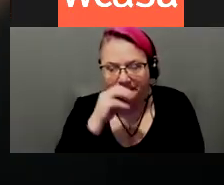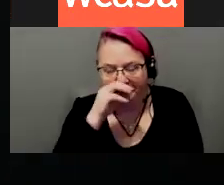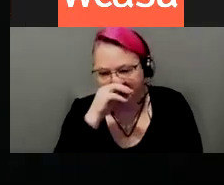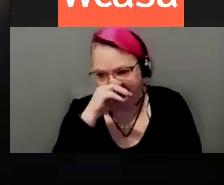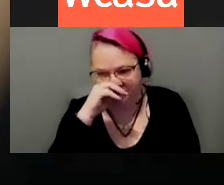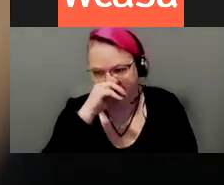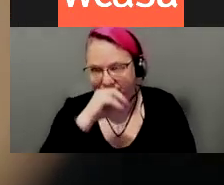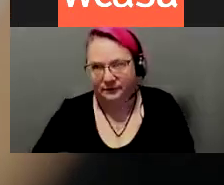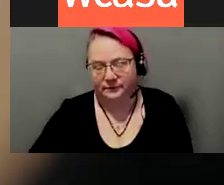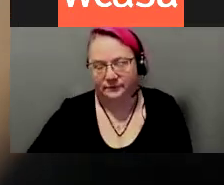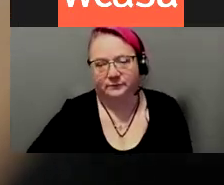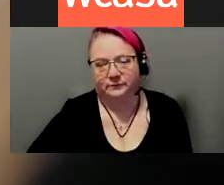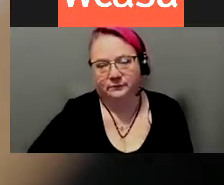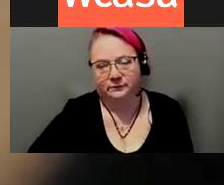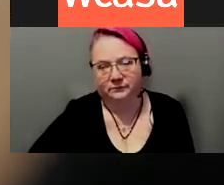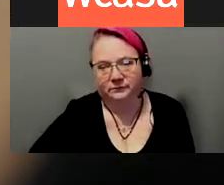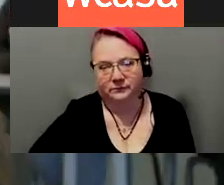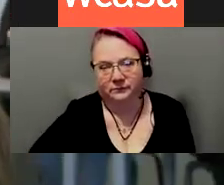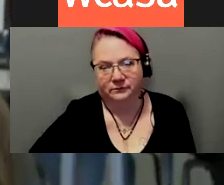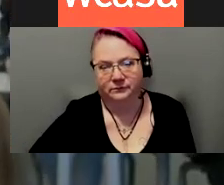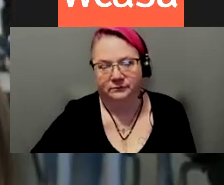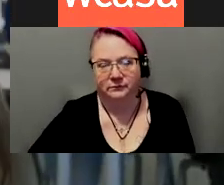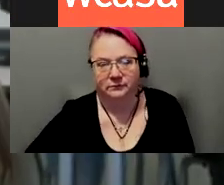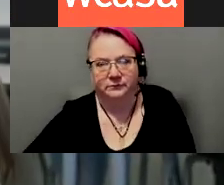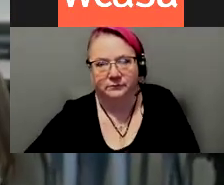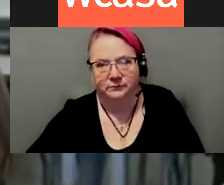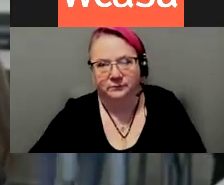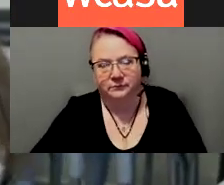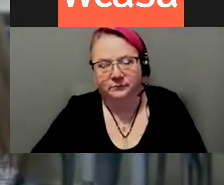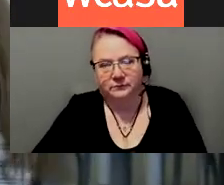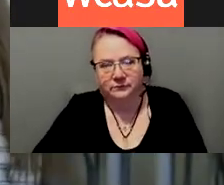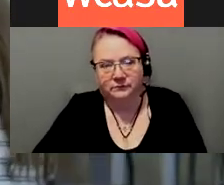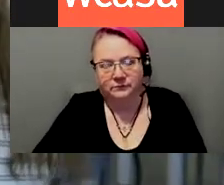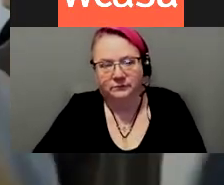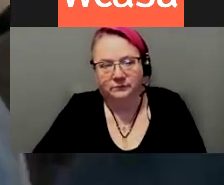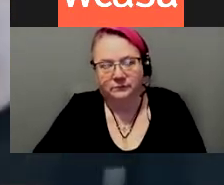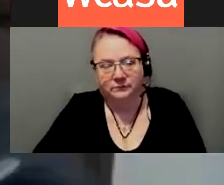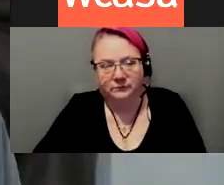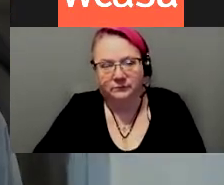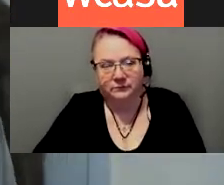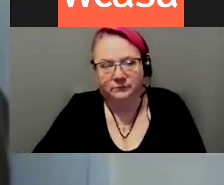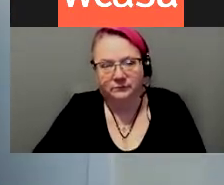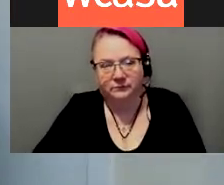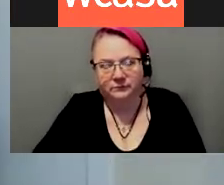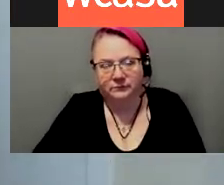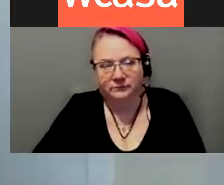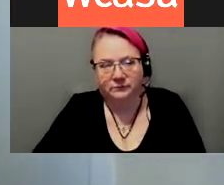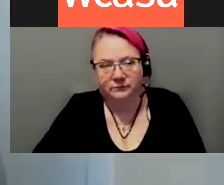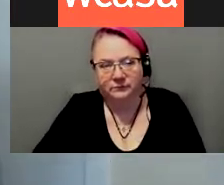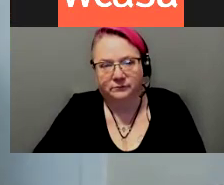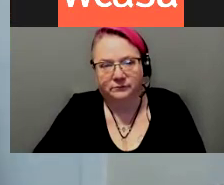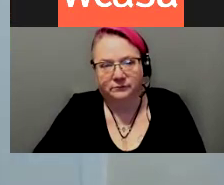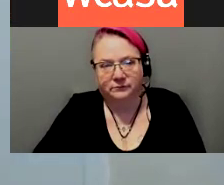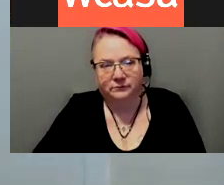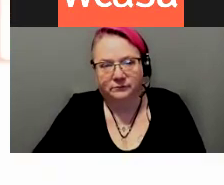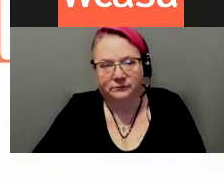it's understanding the reliability of that source before we are quick to say that as a fact. Thank you guys, have a good day. You too.